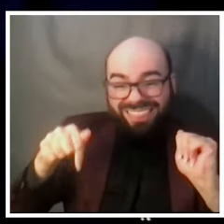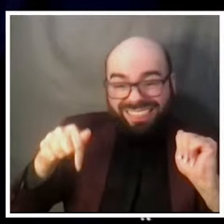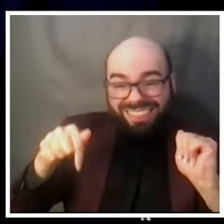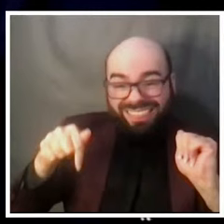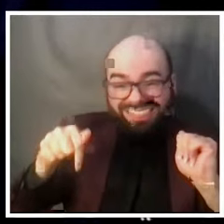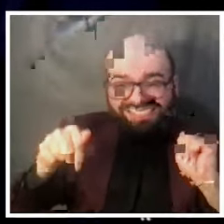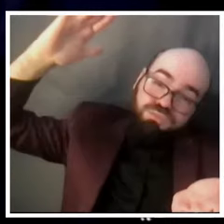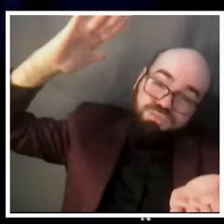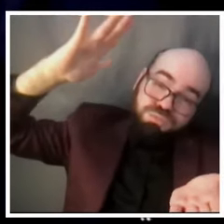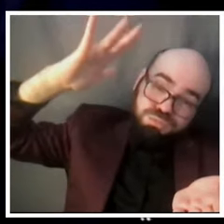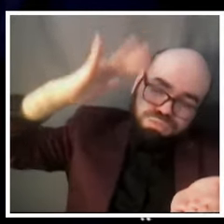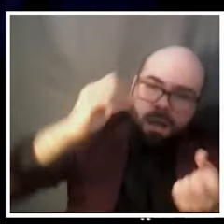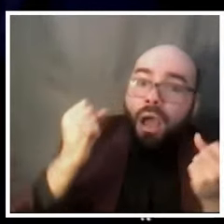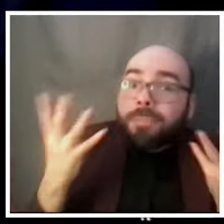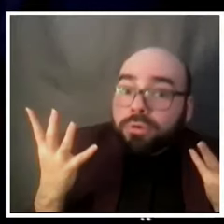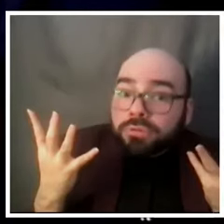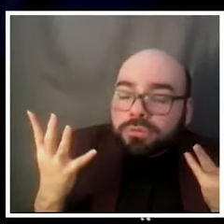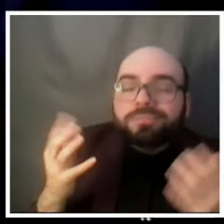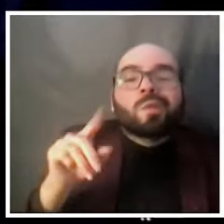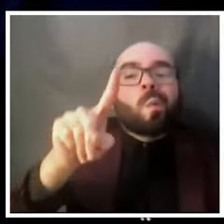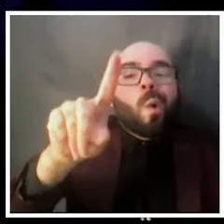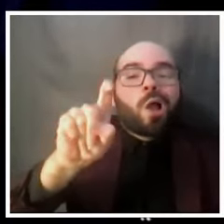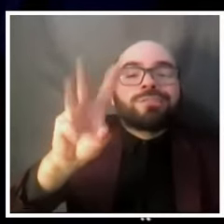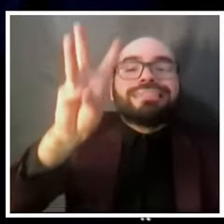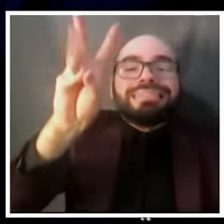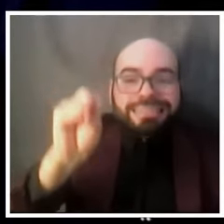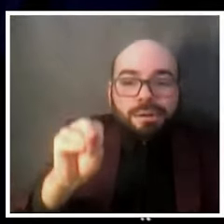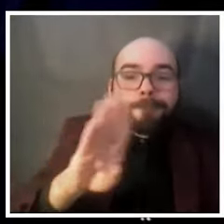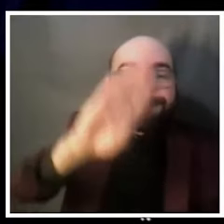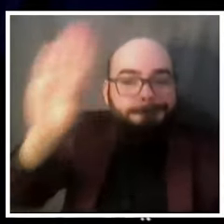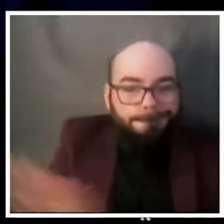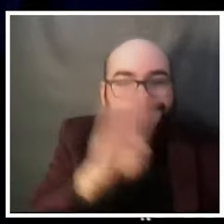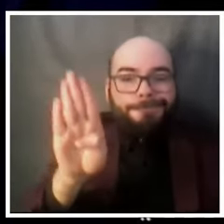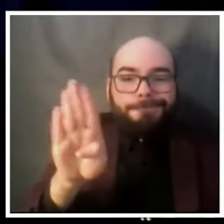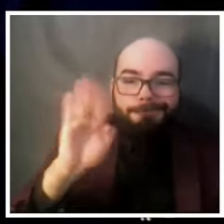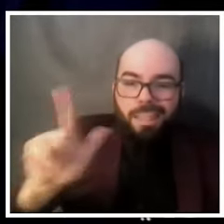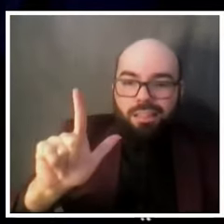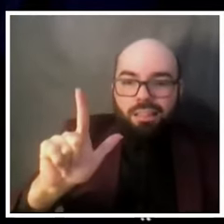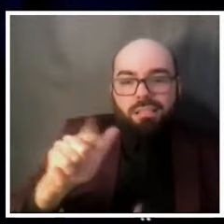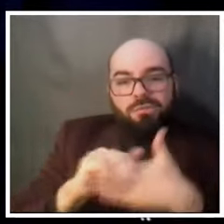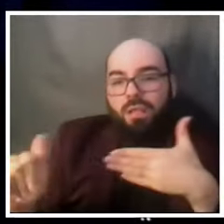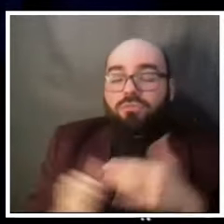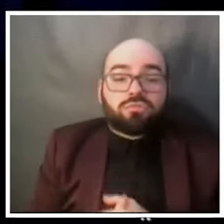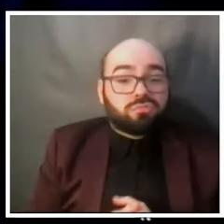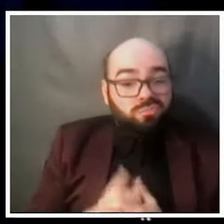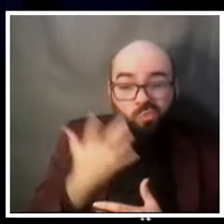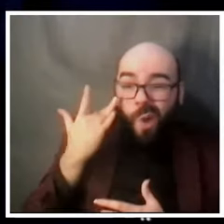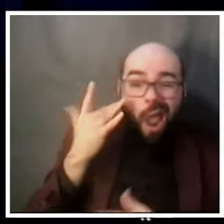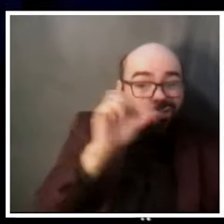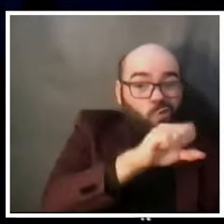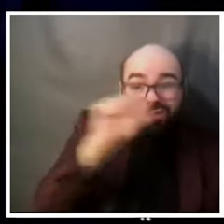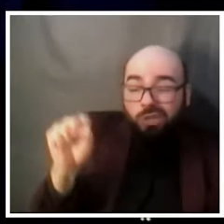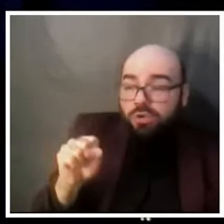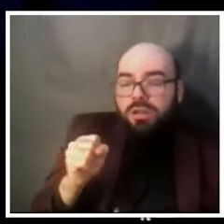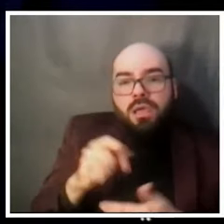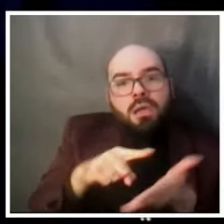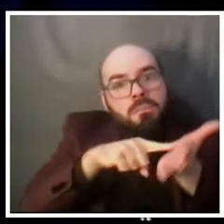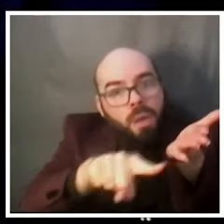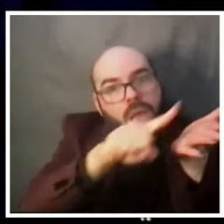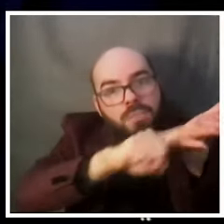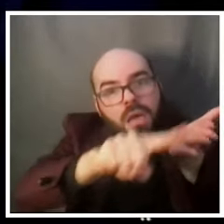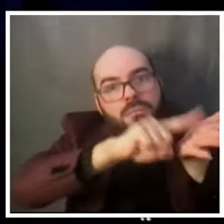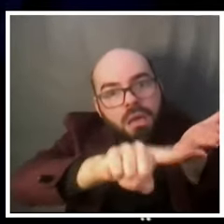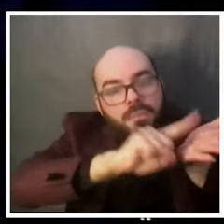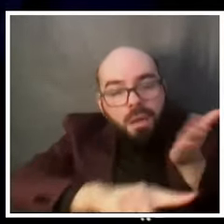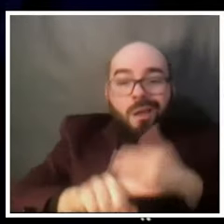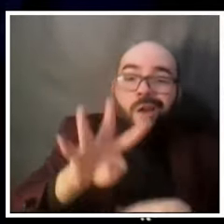$1 billion. Why? Because Social Security, Medicare does not have to pay out $400 a month. They're